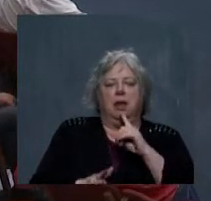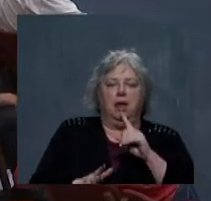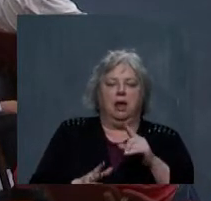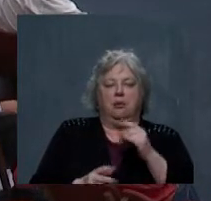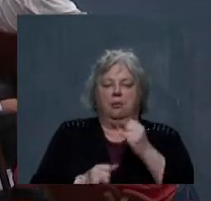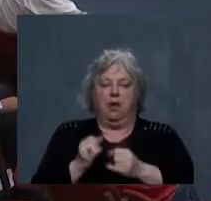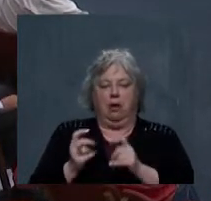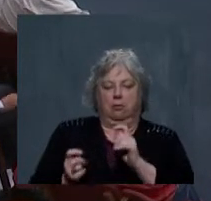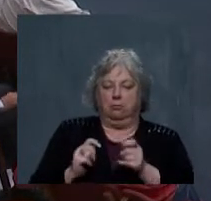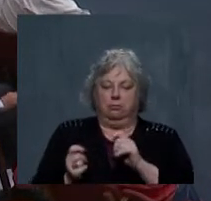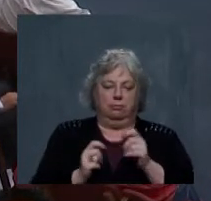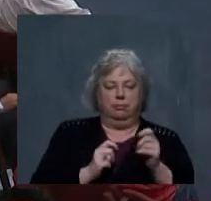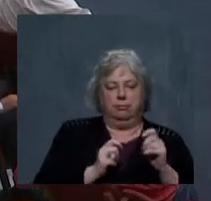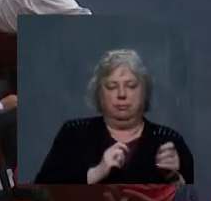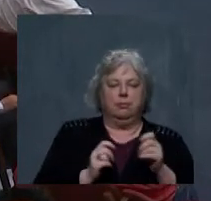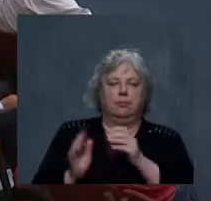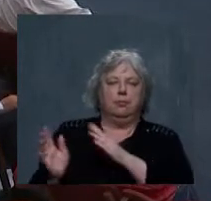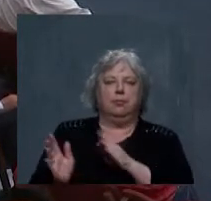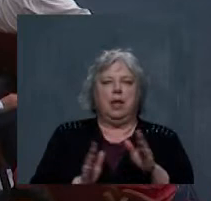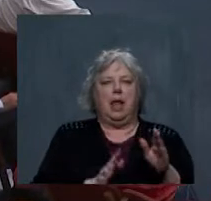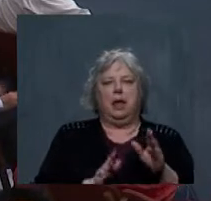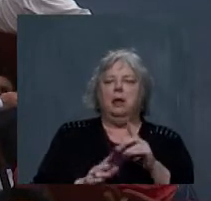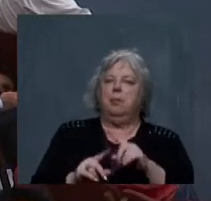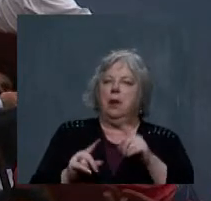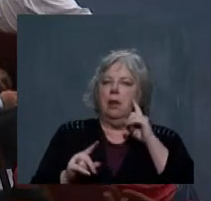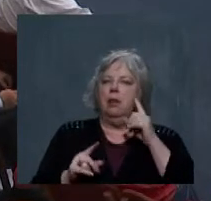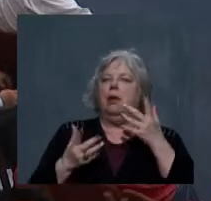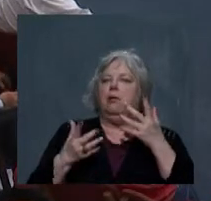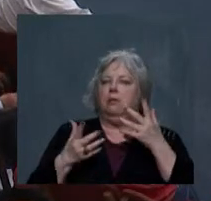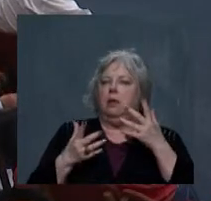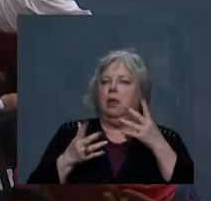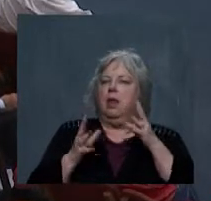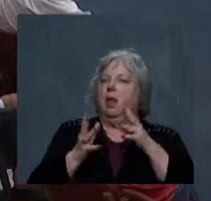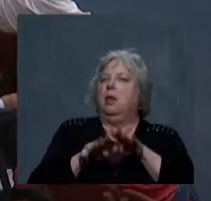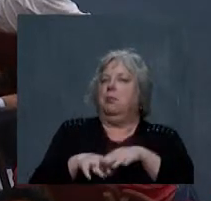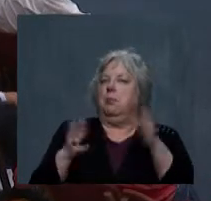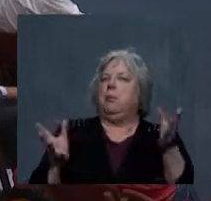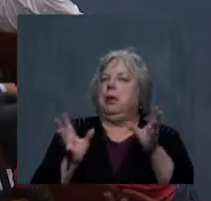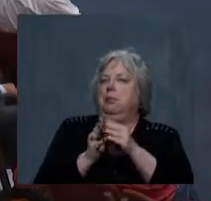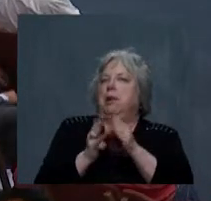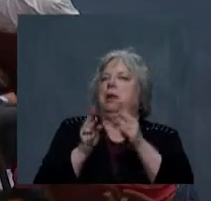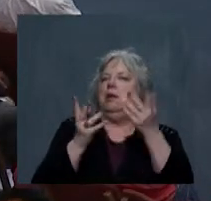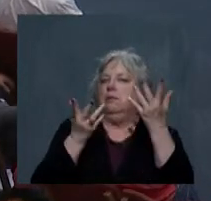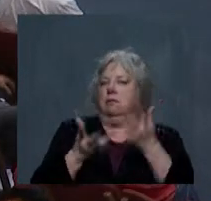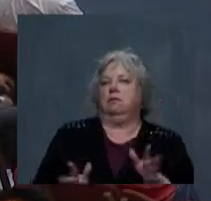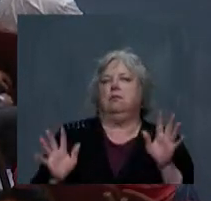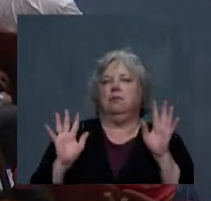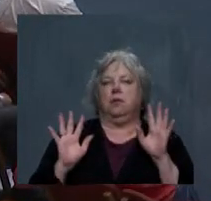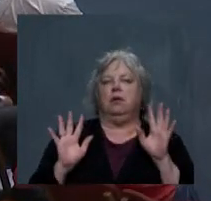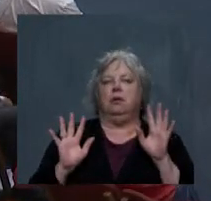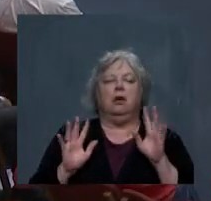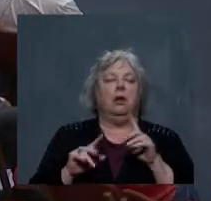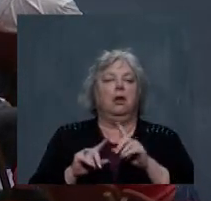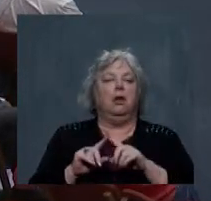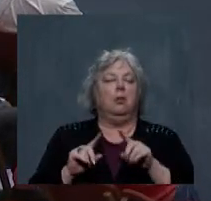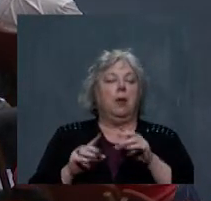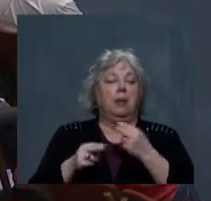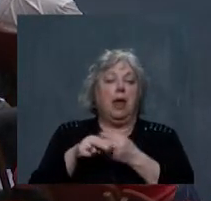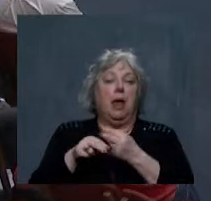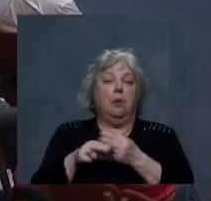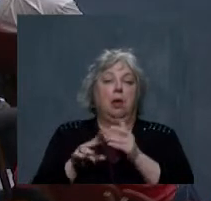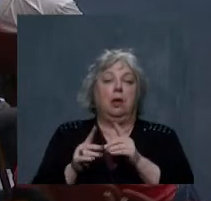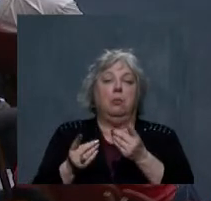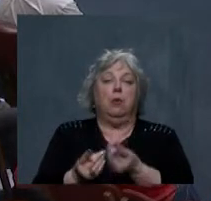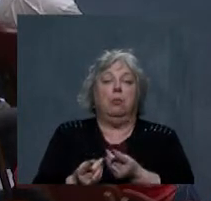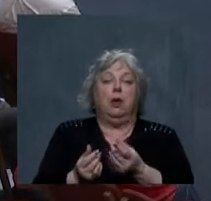and taking, I think the public meetings have already been over. But as you know, the highway department, you know,